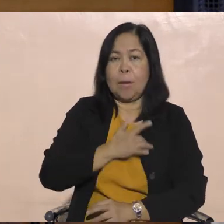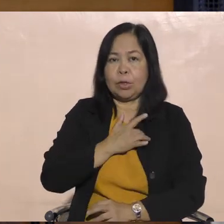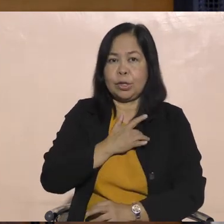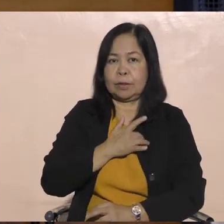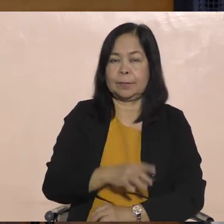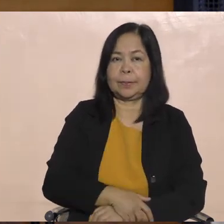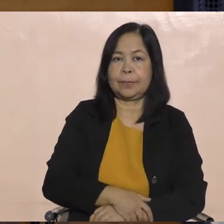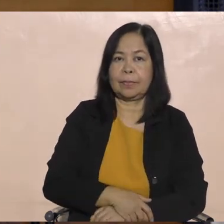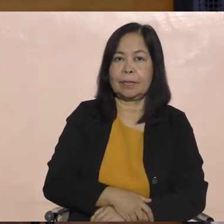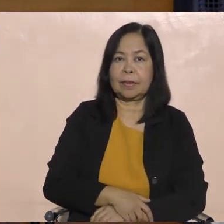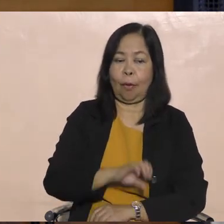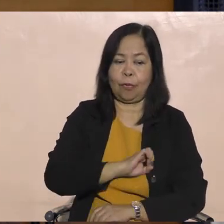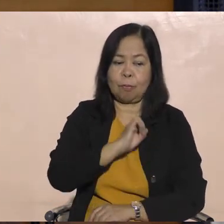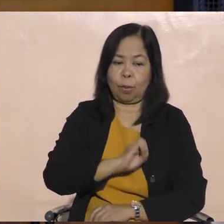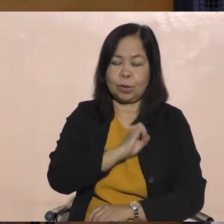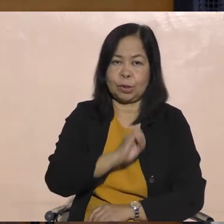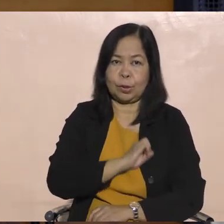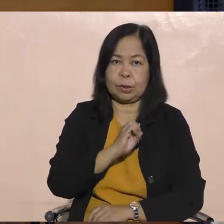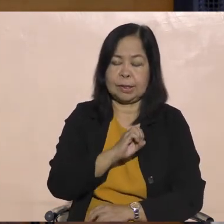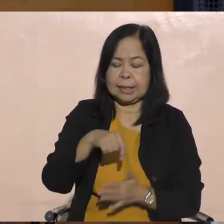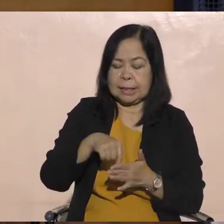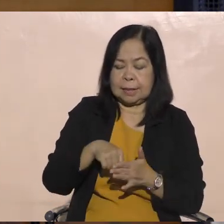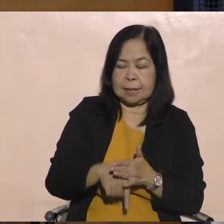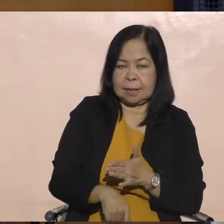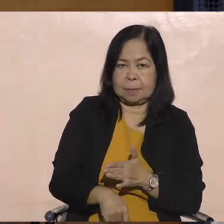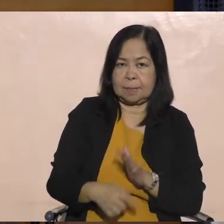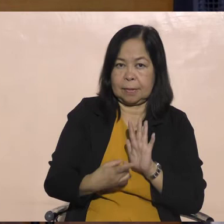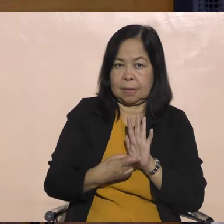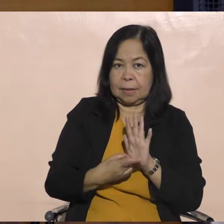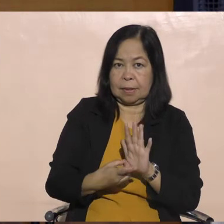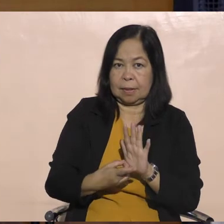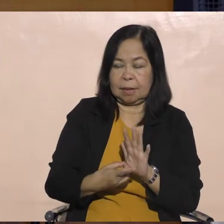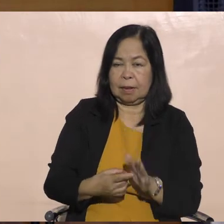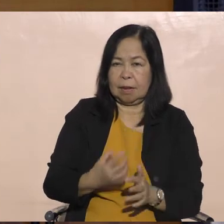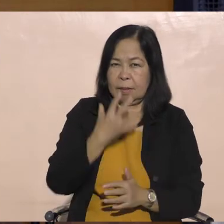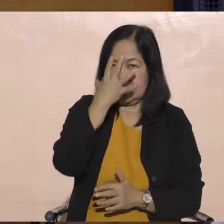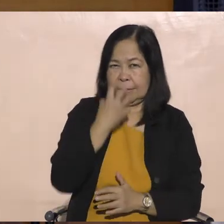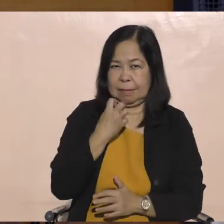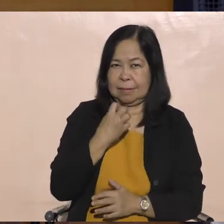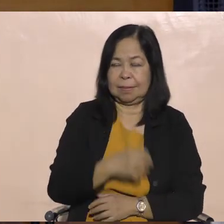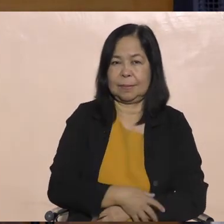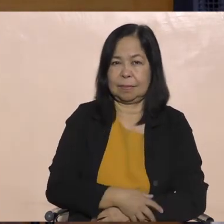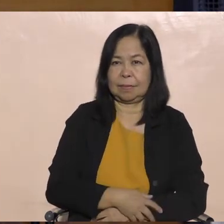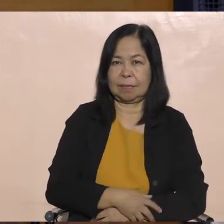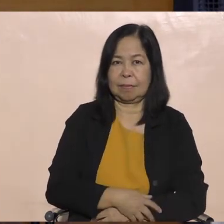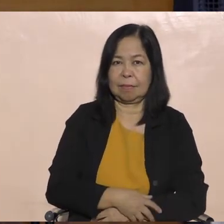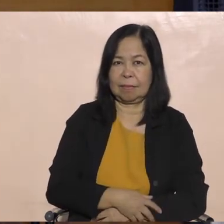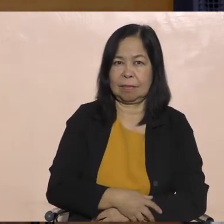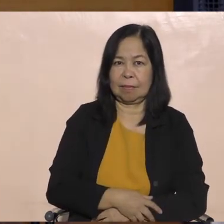It displays, mga kaigsoonan, a deep indignation, kasuko.